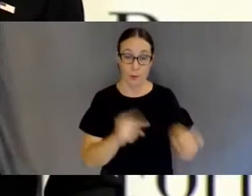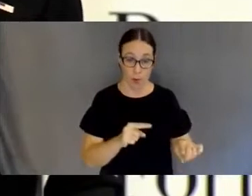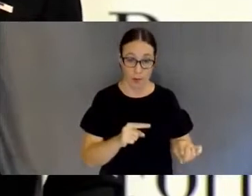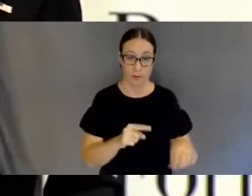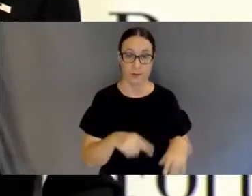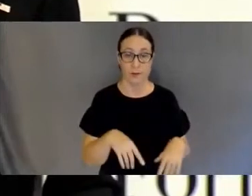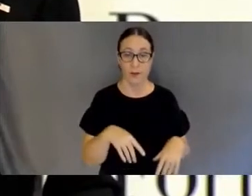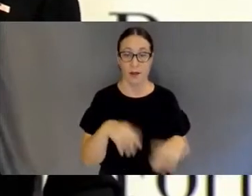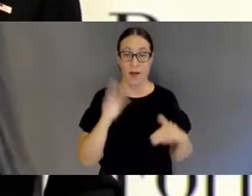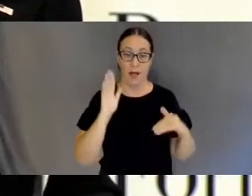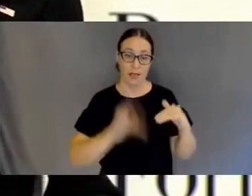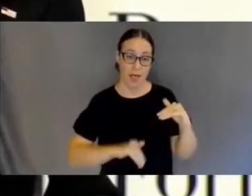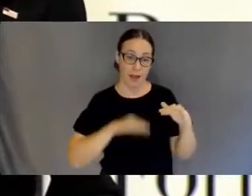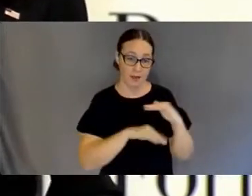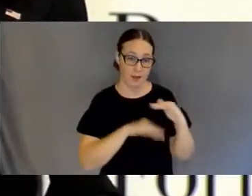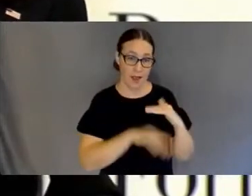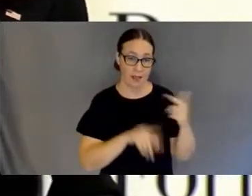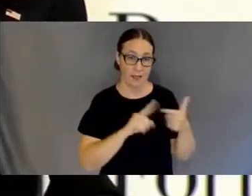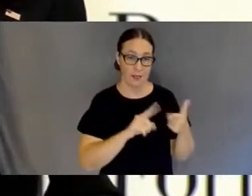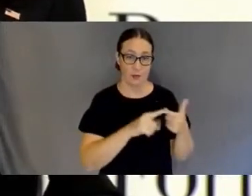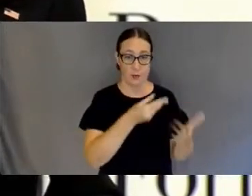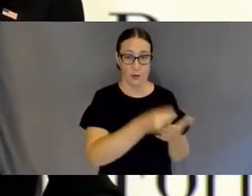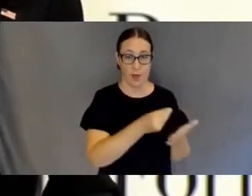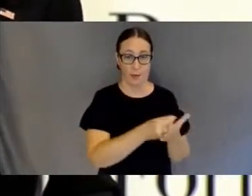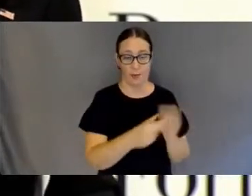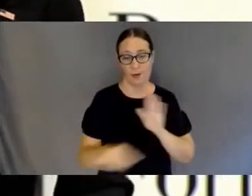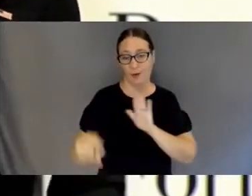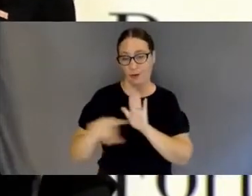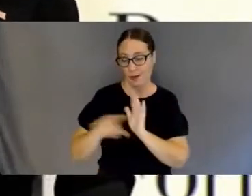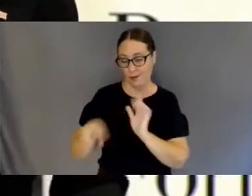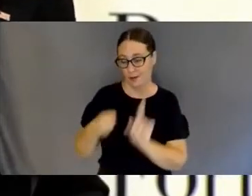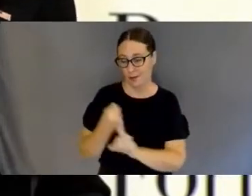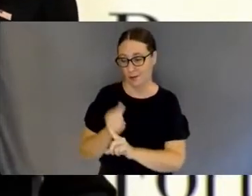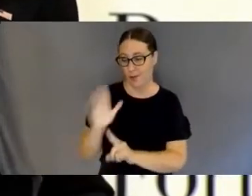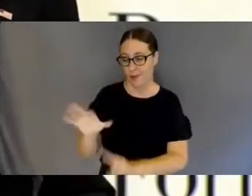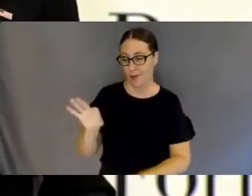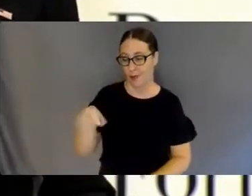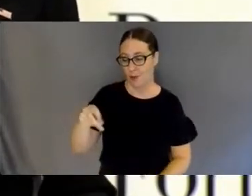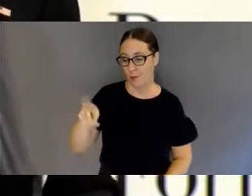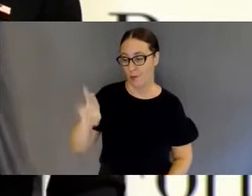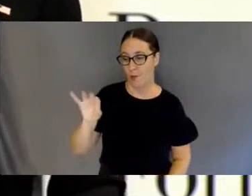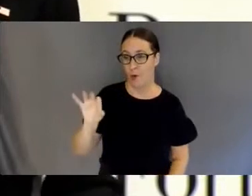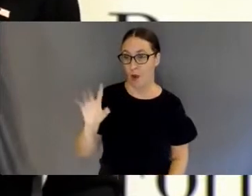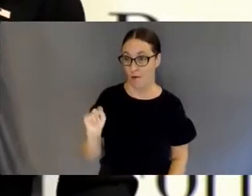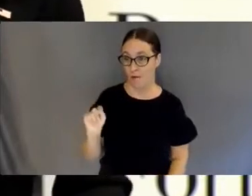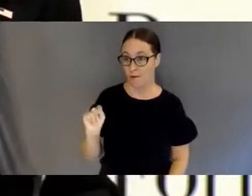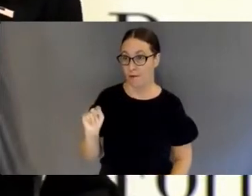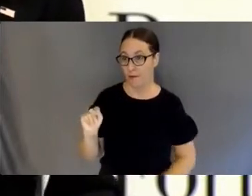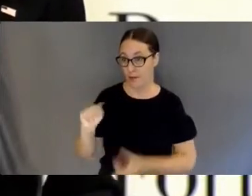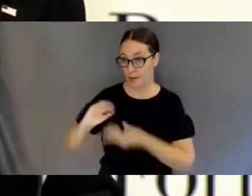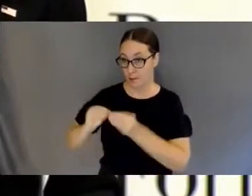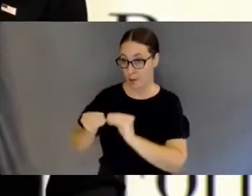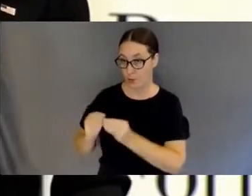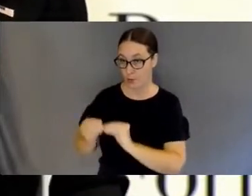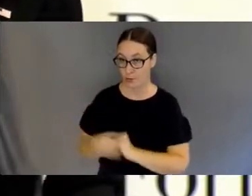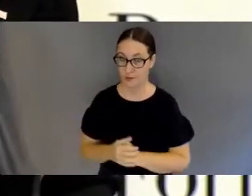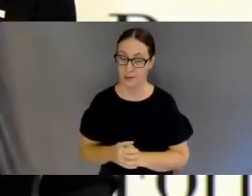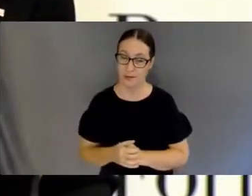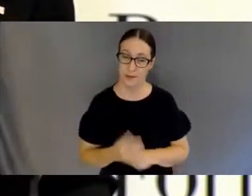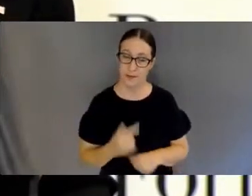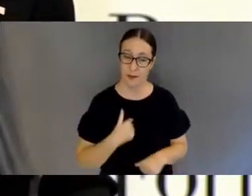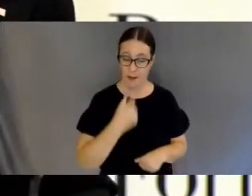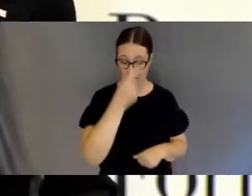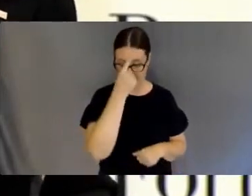of access to capital negatively affects their profit margins. I believe that the actions we